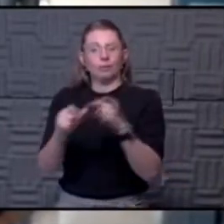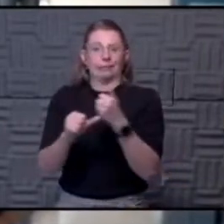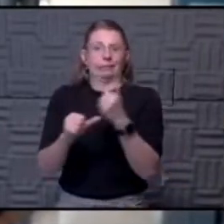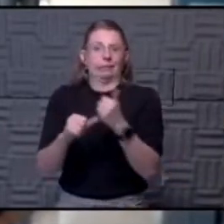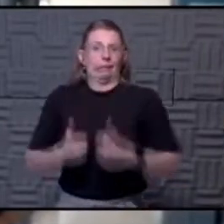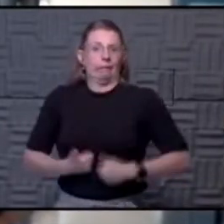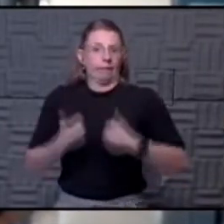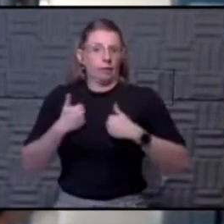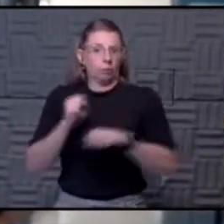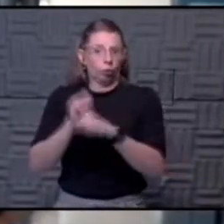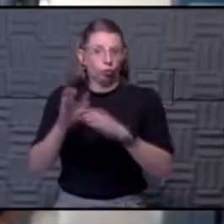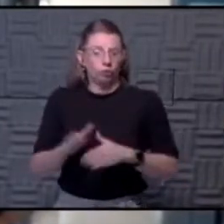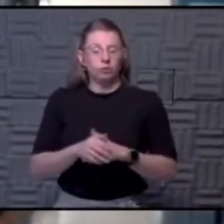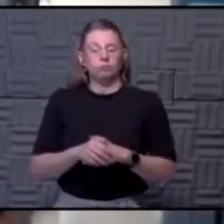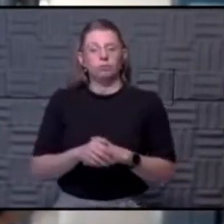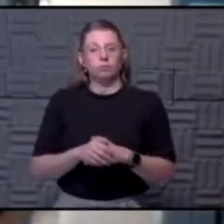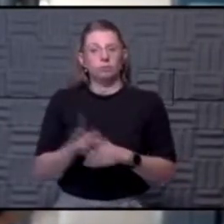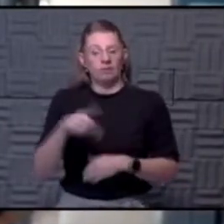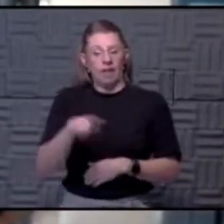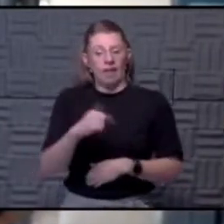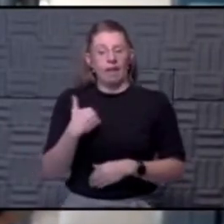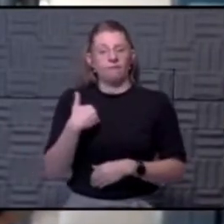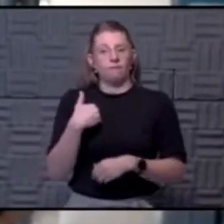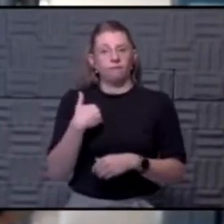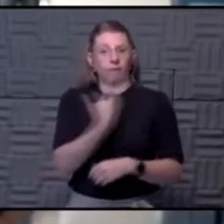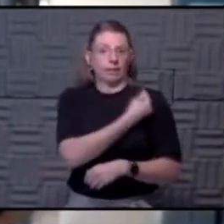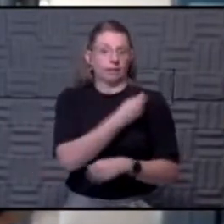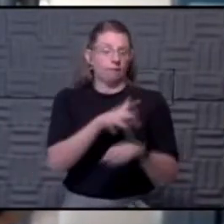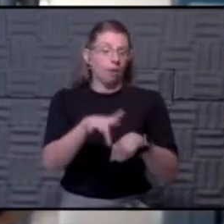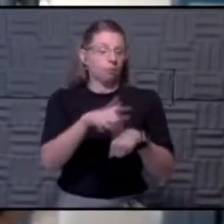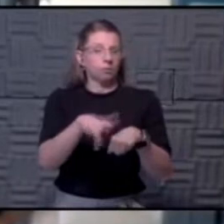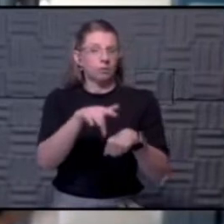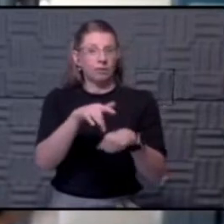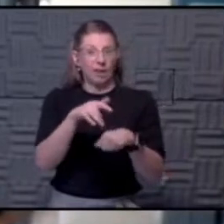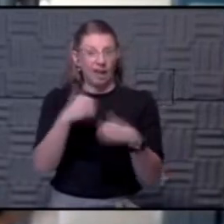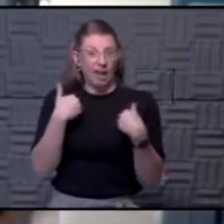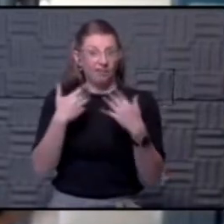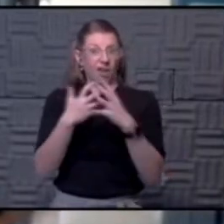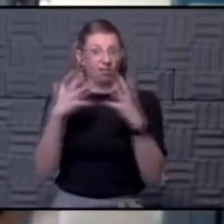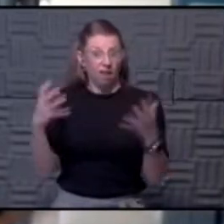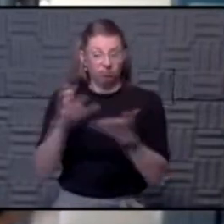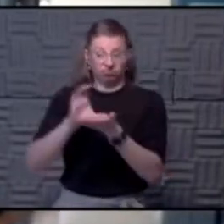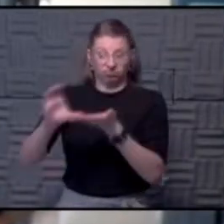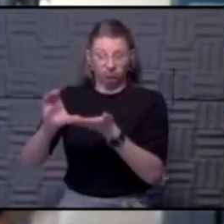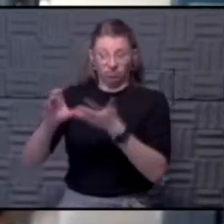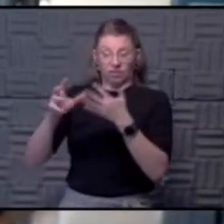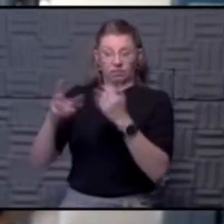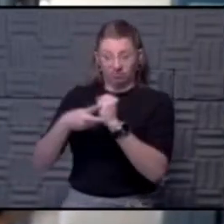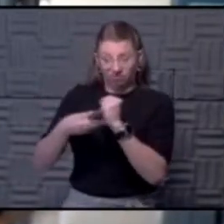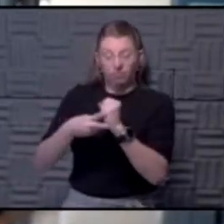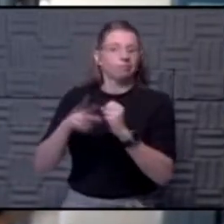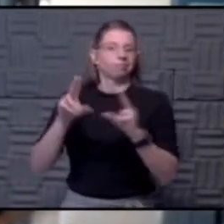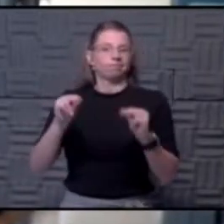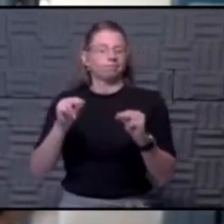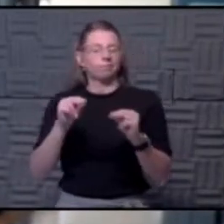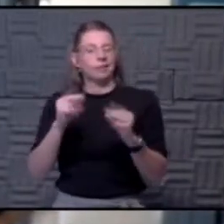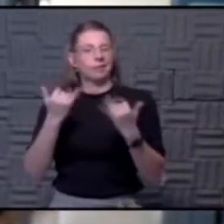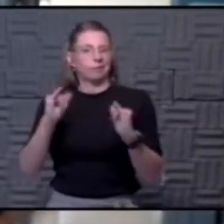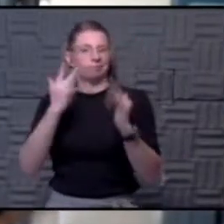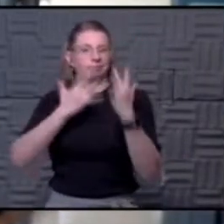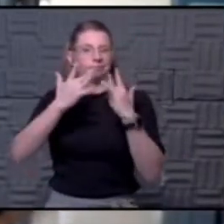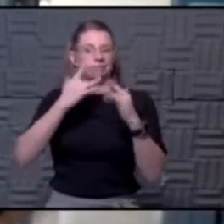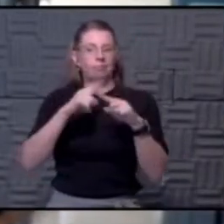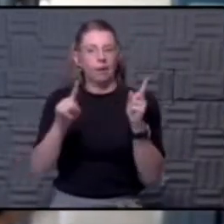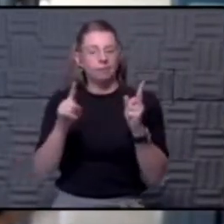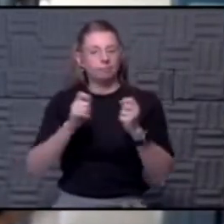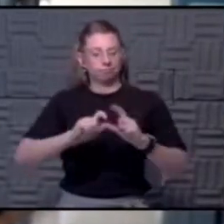broadening and have vaccine available. None of us have as much vaccine as we would like to have, of course, But check the Find My Vaccine site on